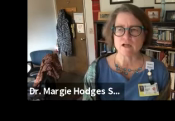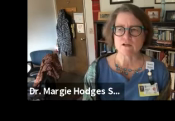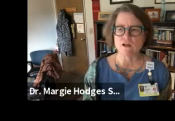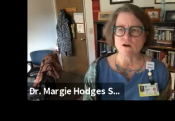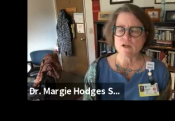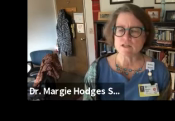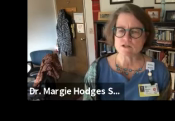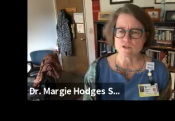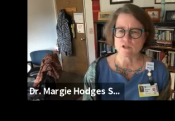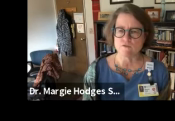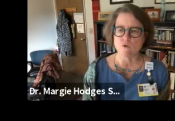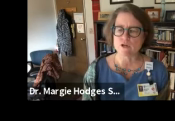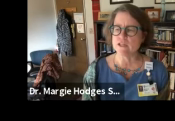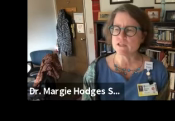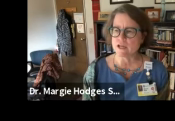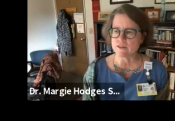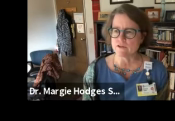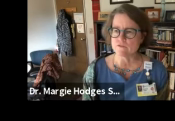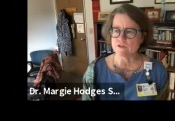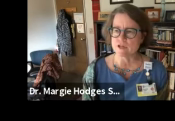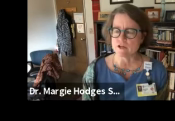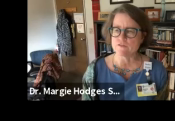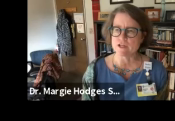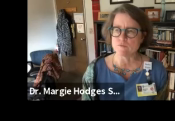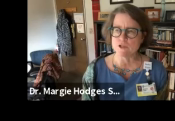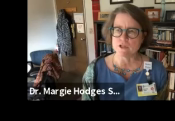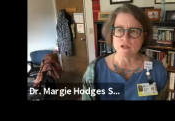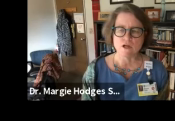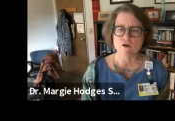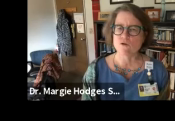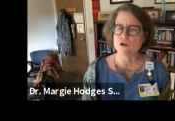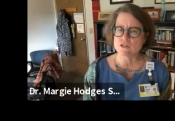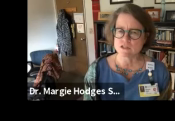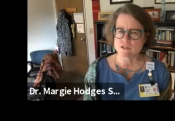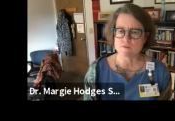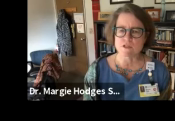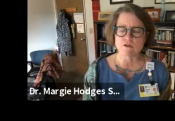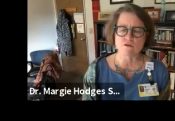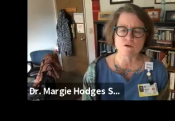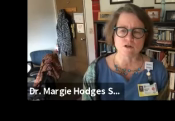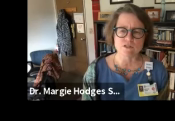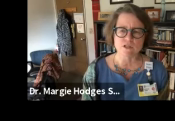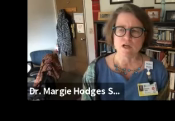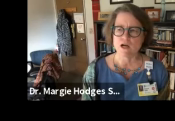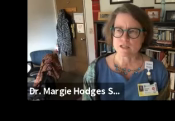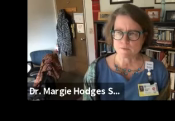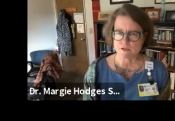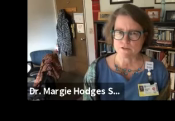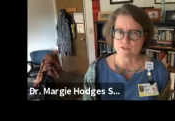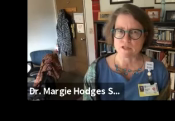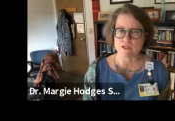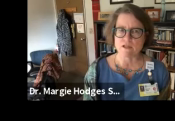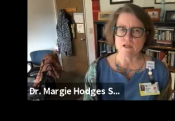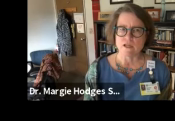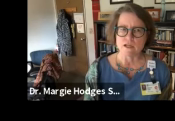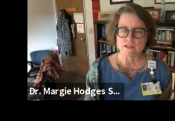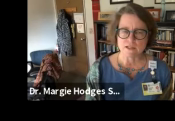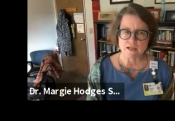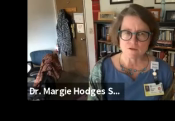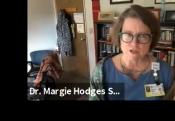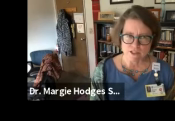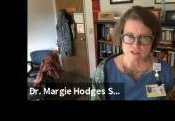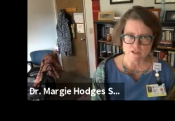here and our long history of working together for the health of our community across systems and across hospitals. And